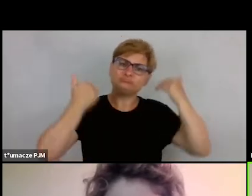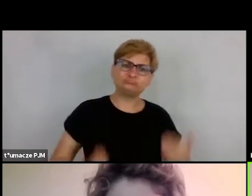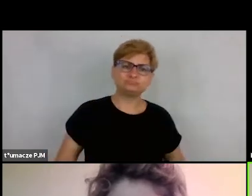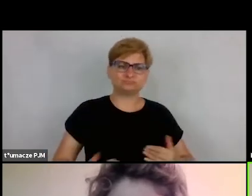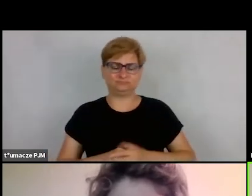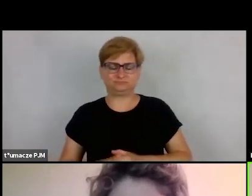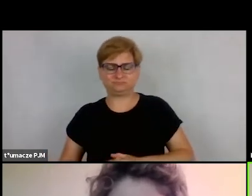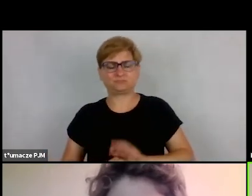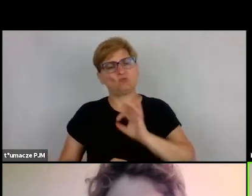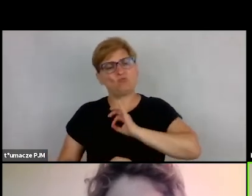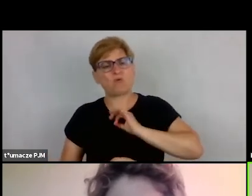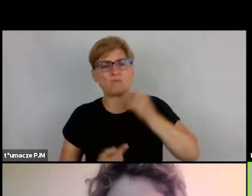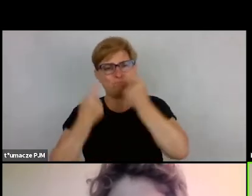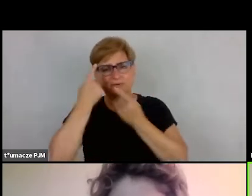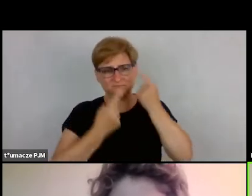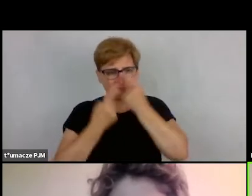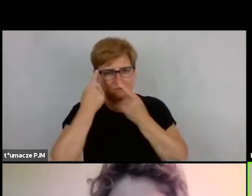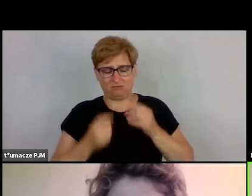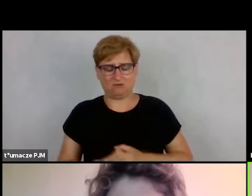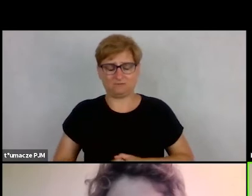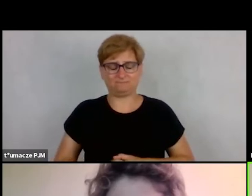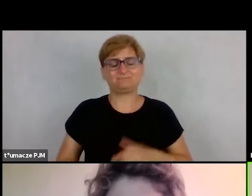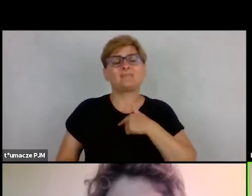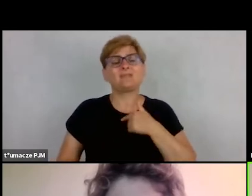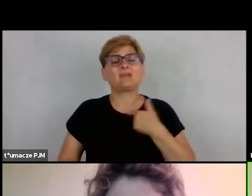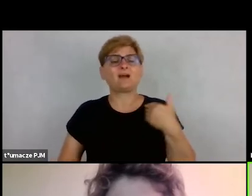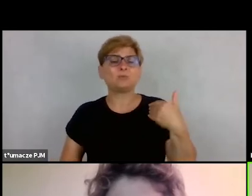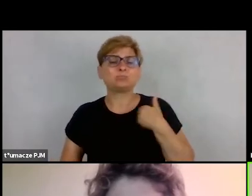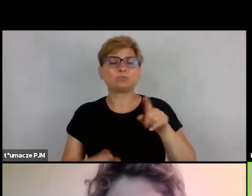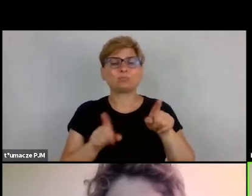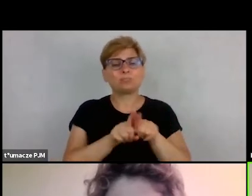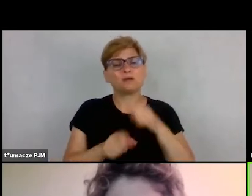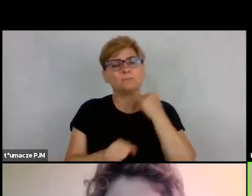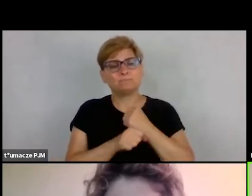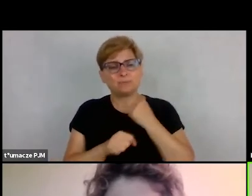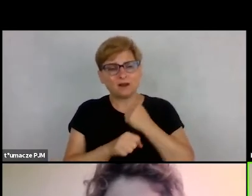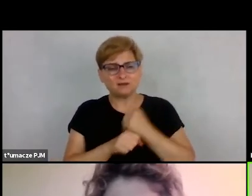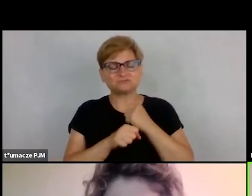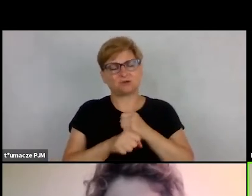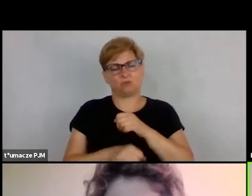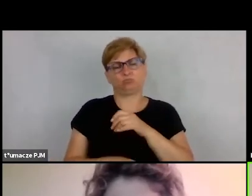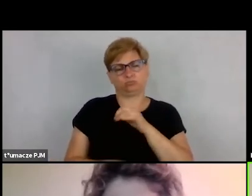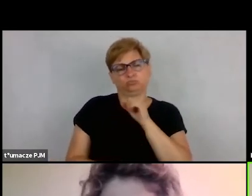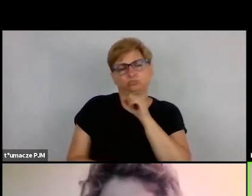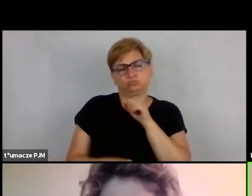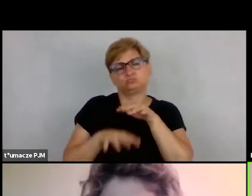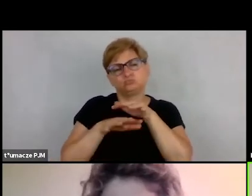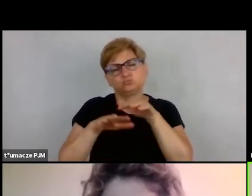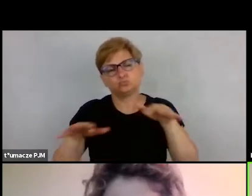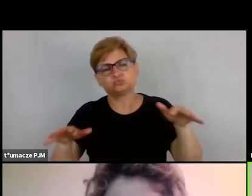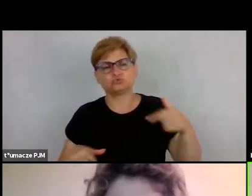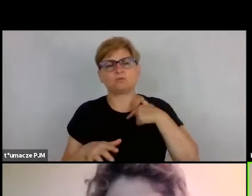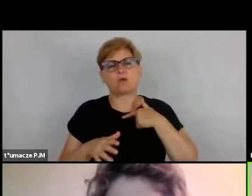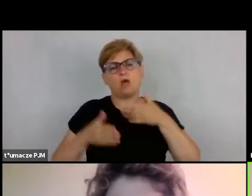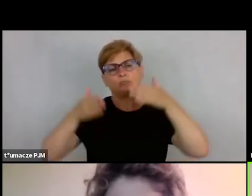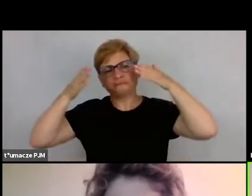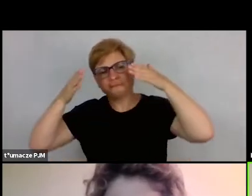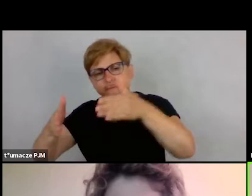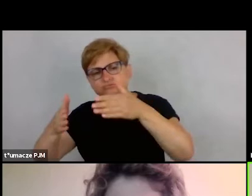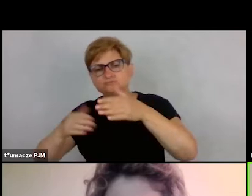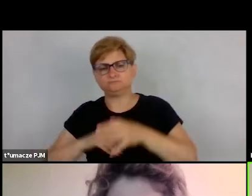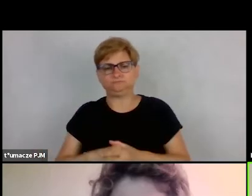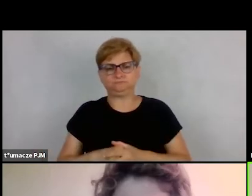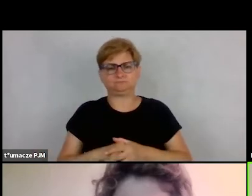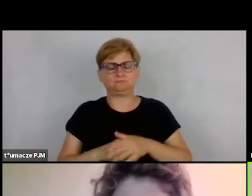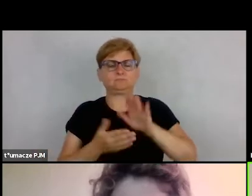and Iraq to try and stop the war there, in Nicaragua to try and stop US military aggression there. And